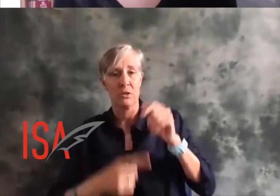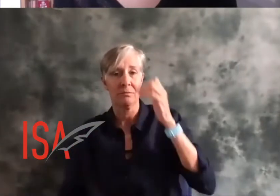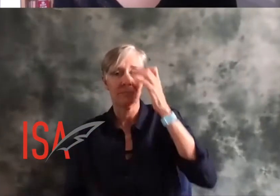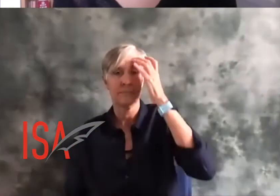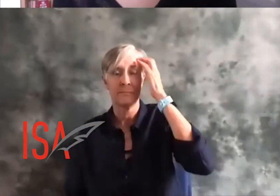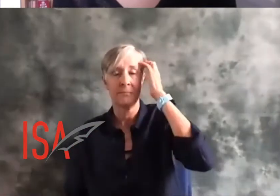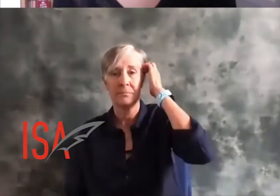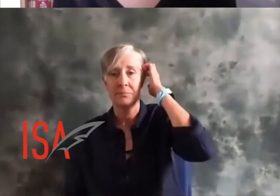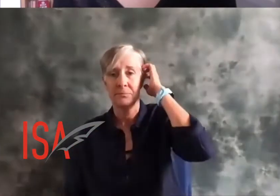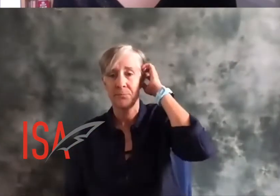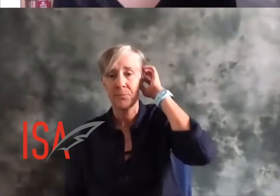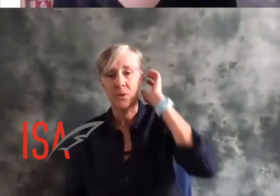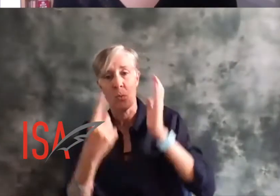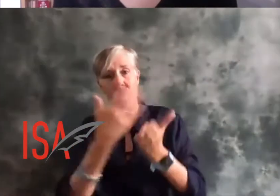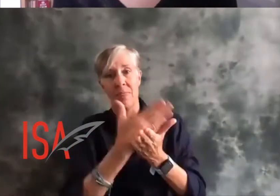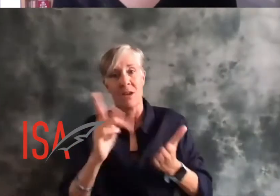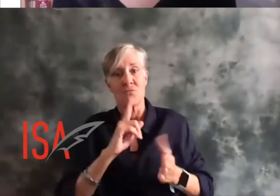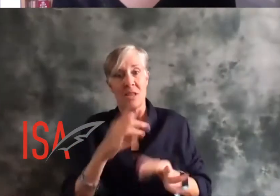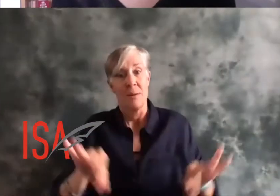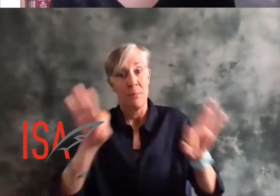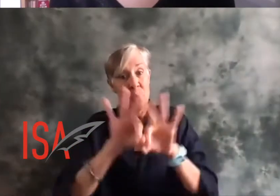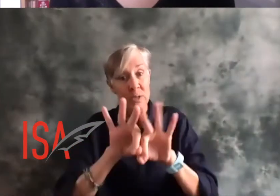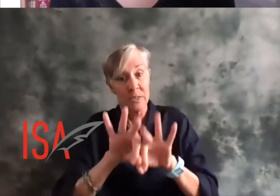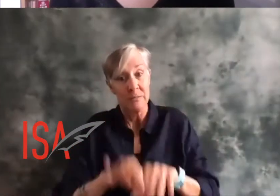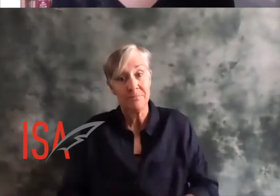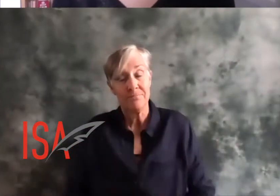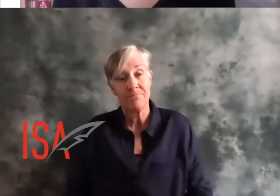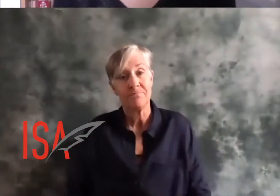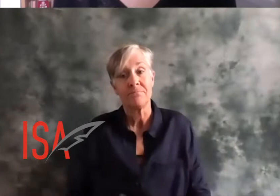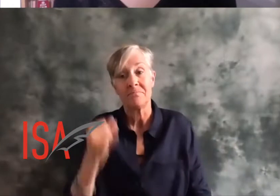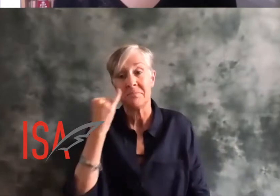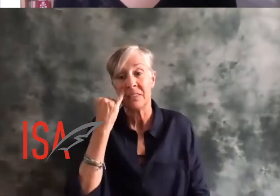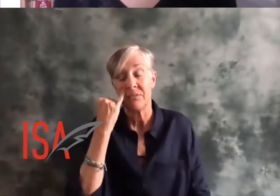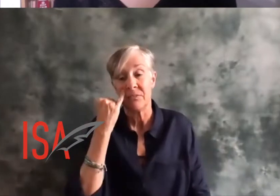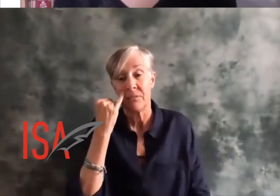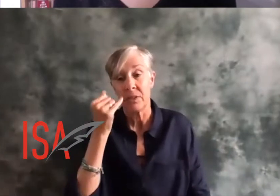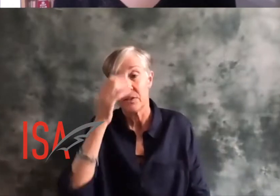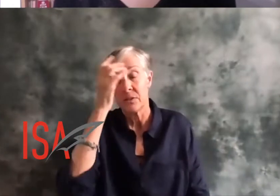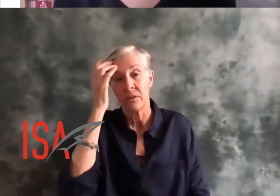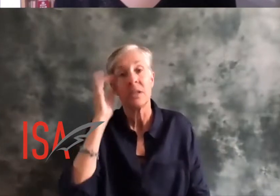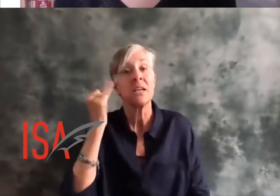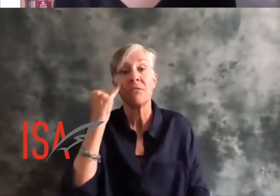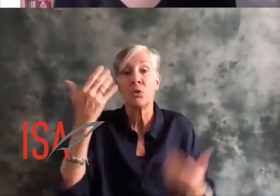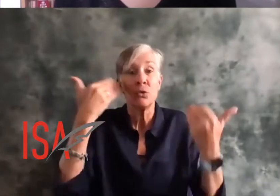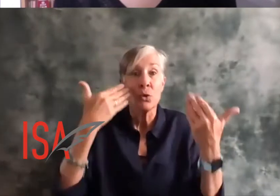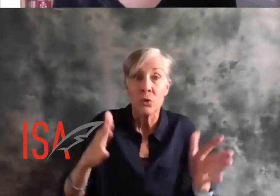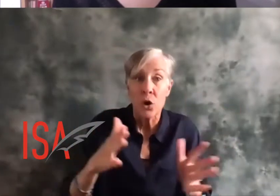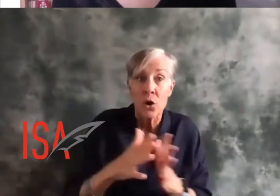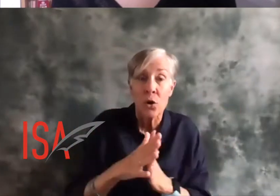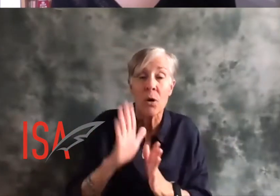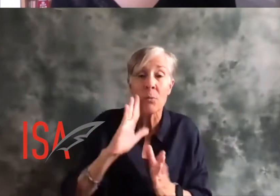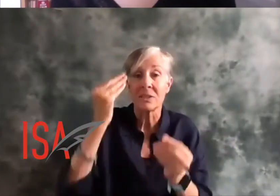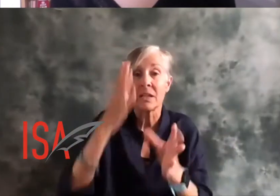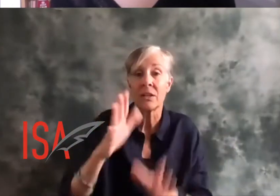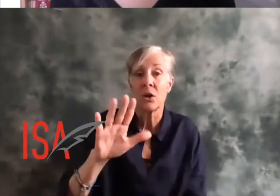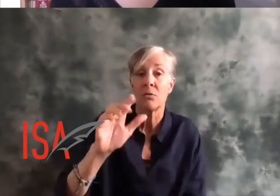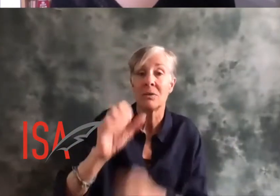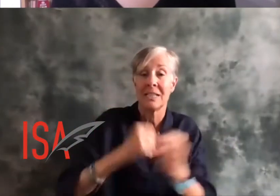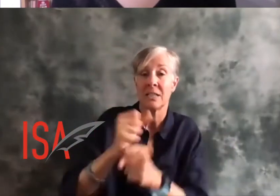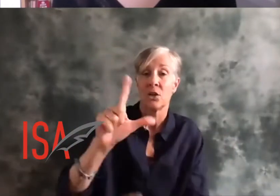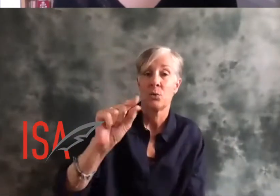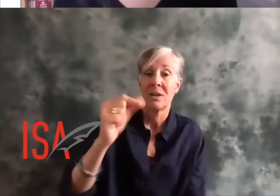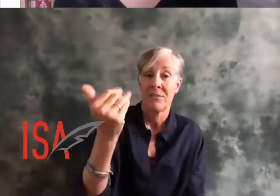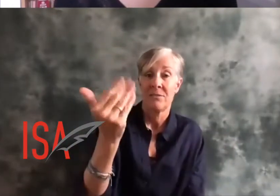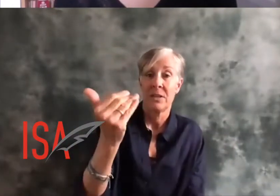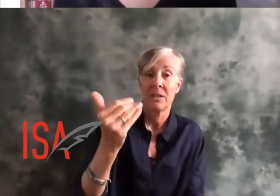One thing that is really important, if you don't already know, in 2015,